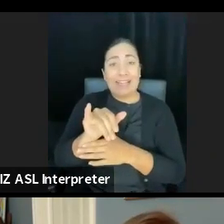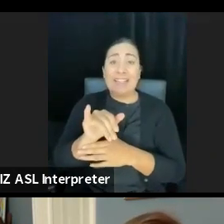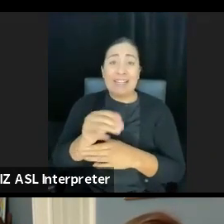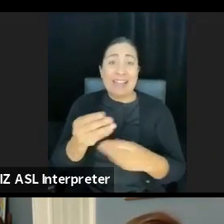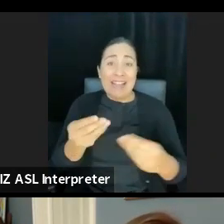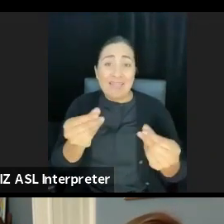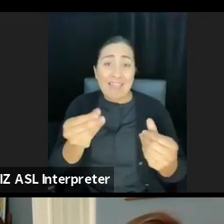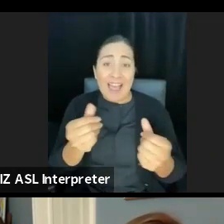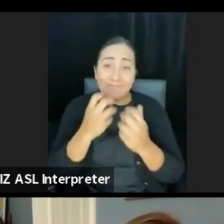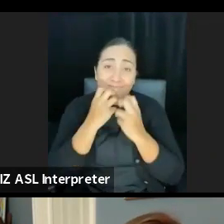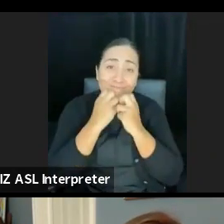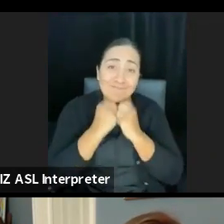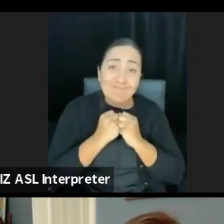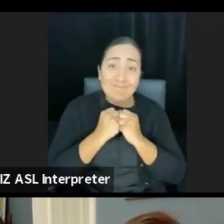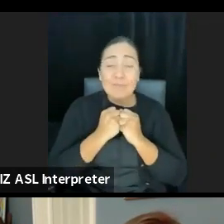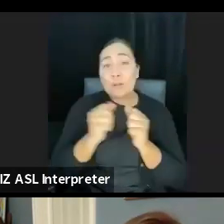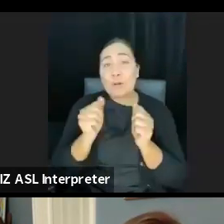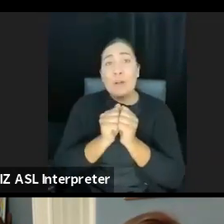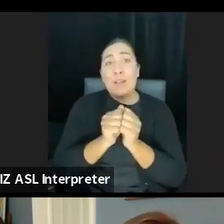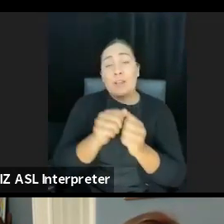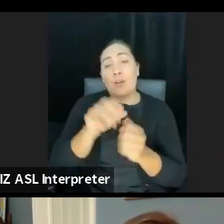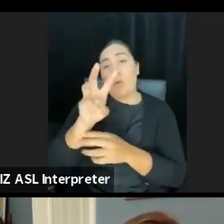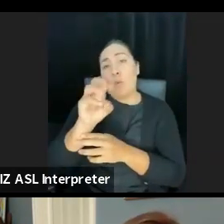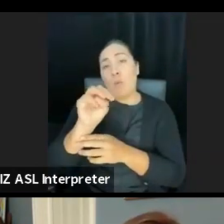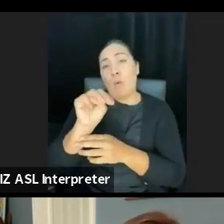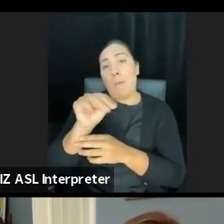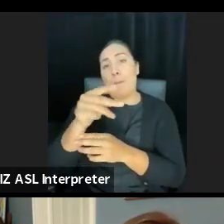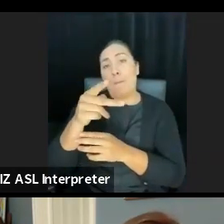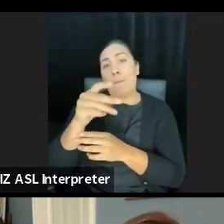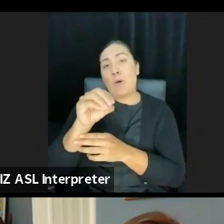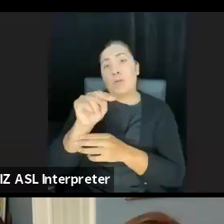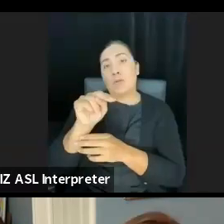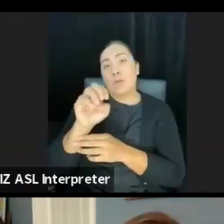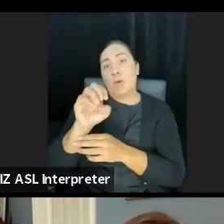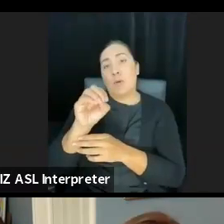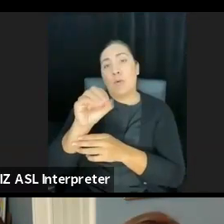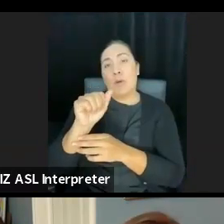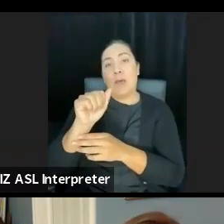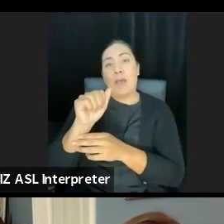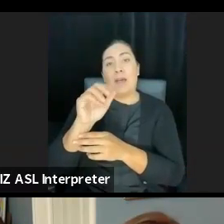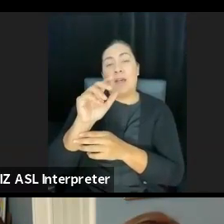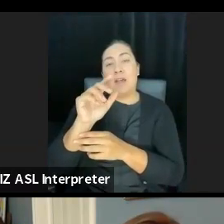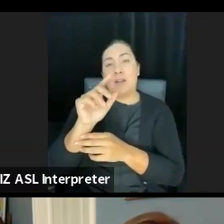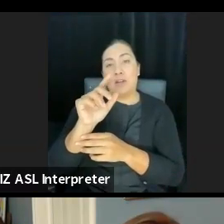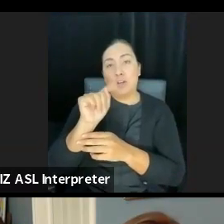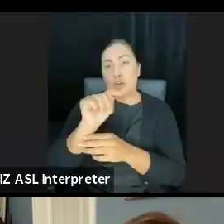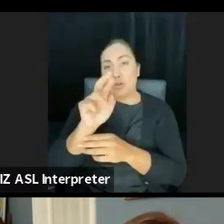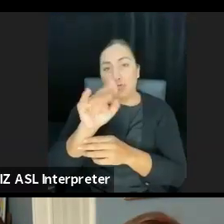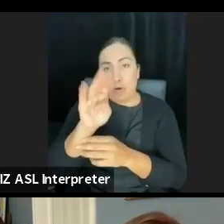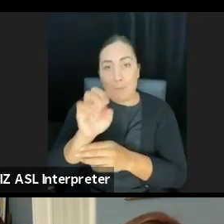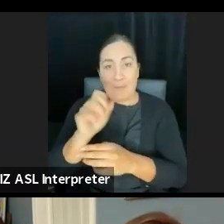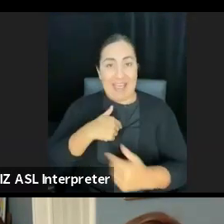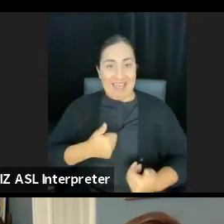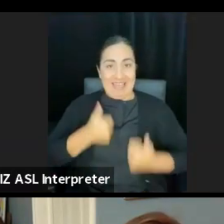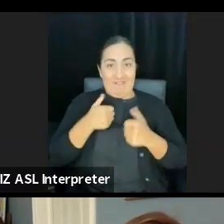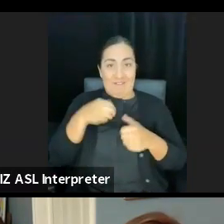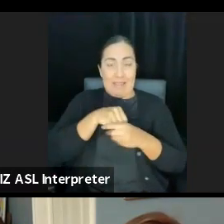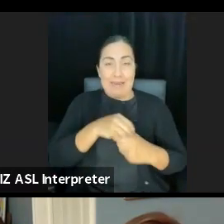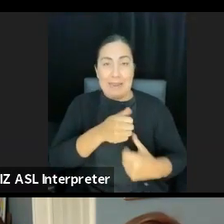with the Mushpee Wampanoag tribe. I live in Canada, so my zip code didn't